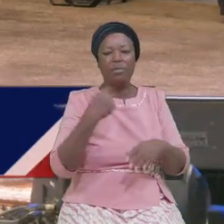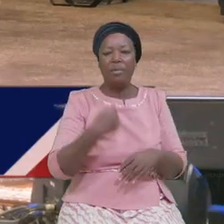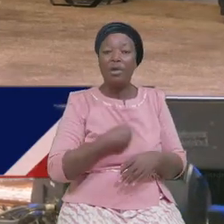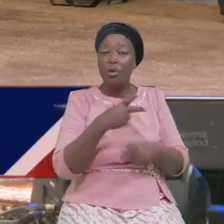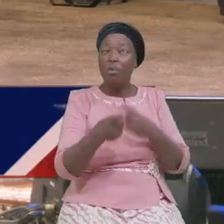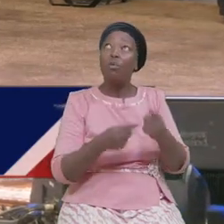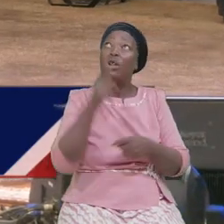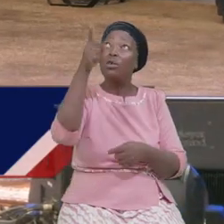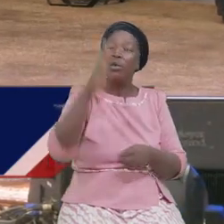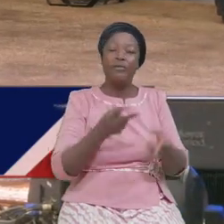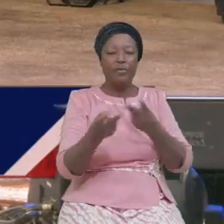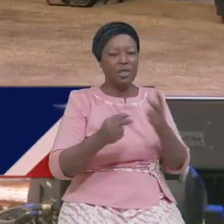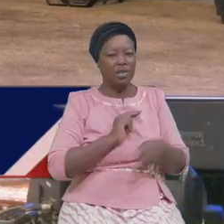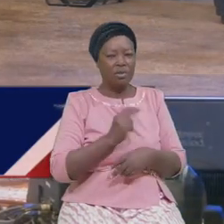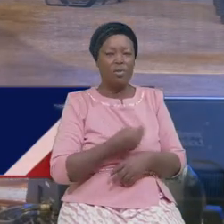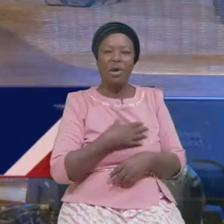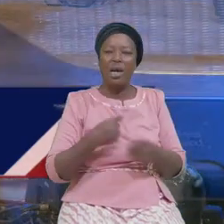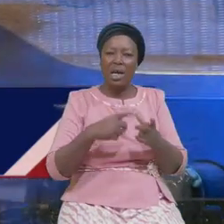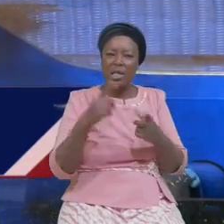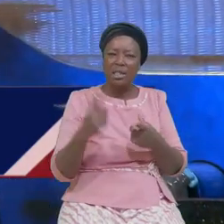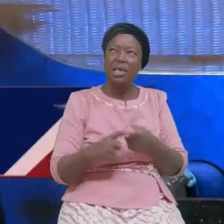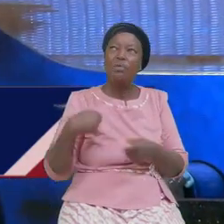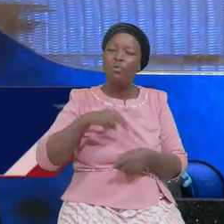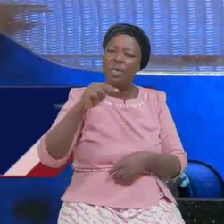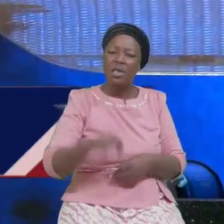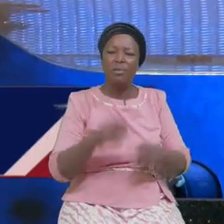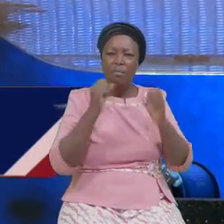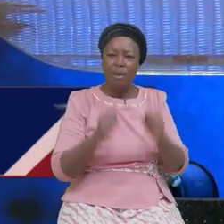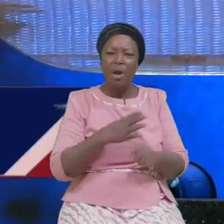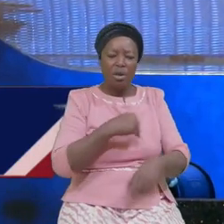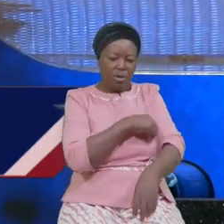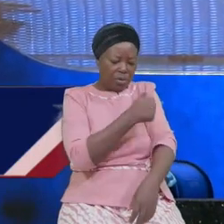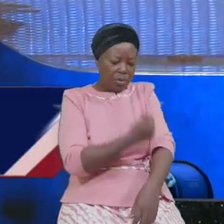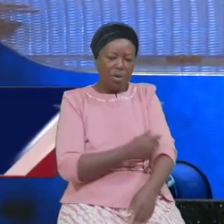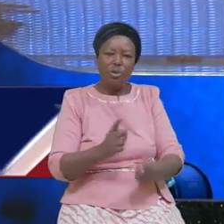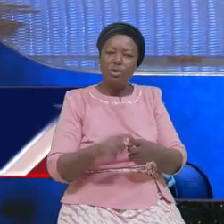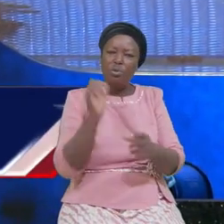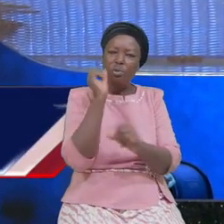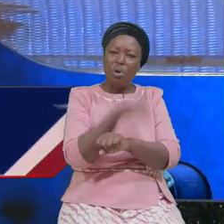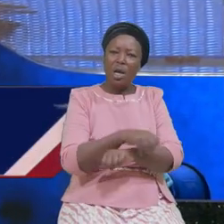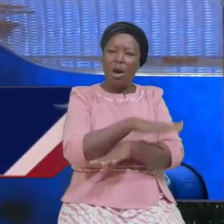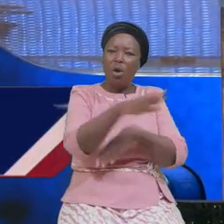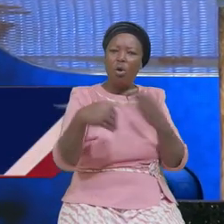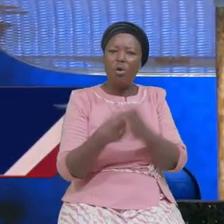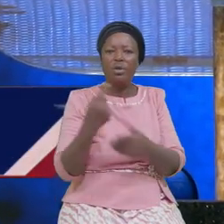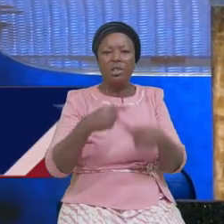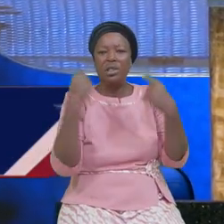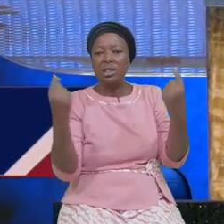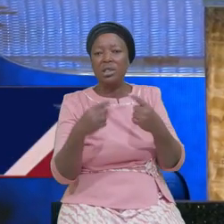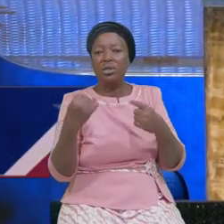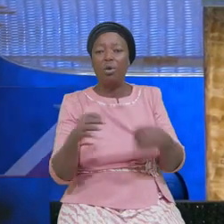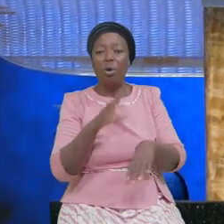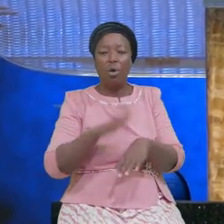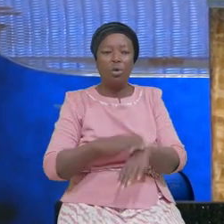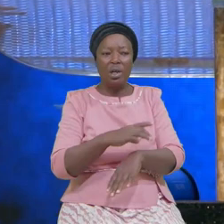visits us, and we need power, we need authority to overcome all the iniquities on earth,